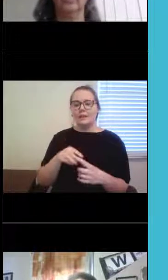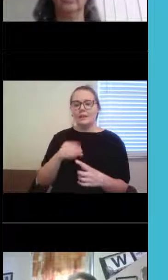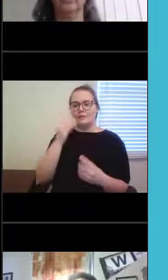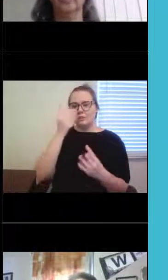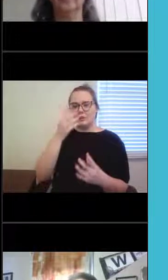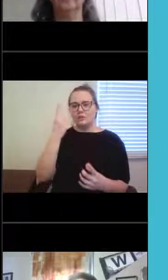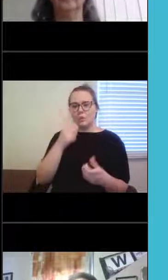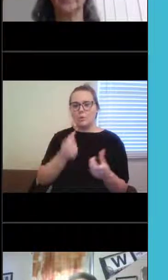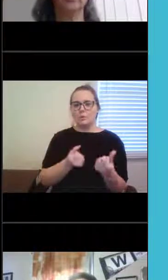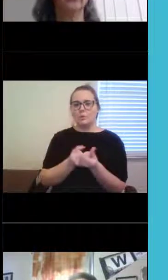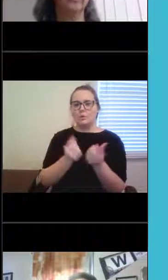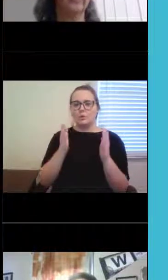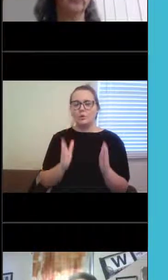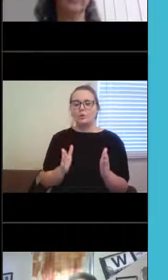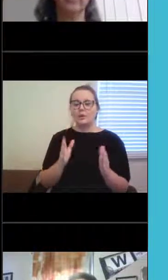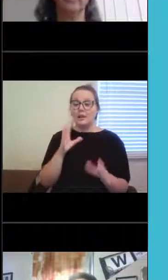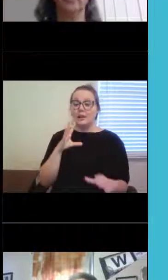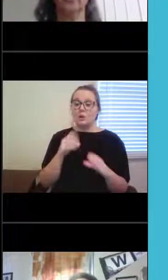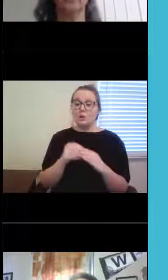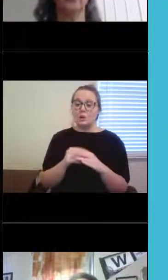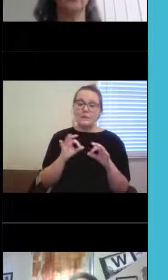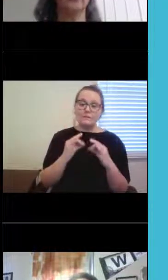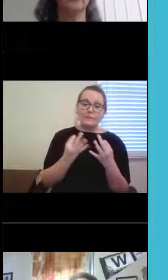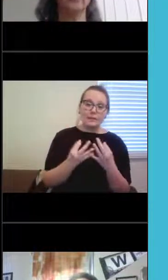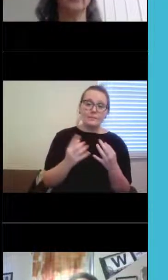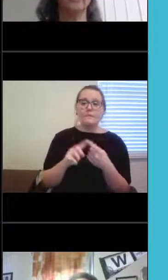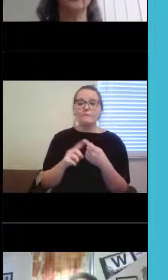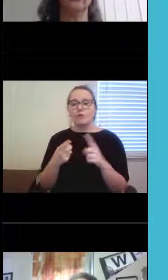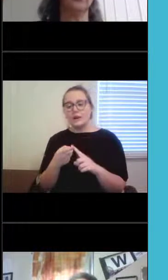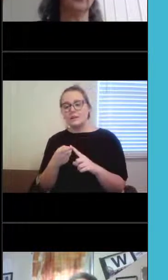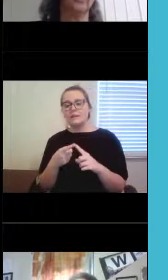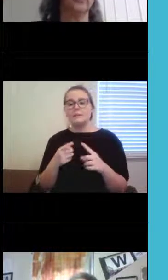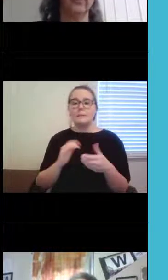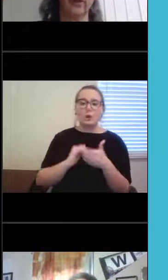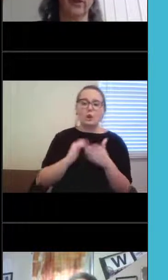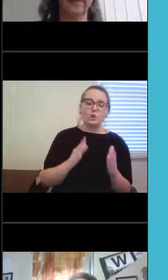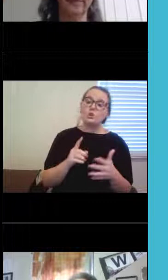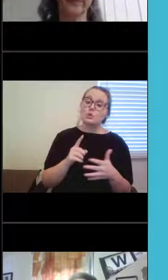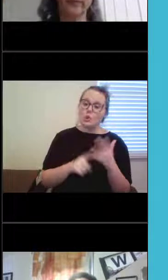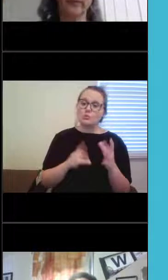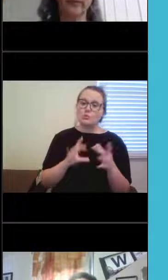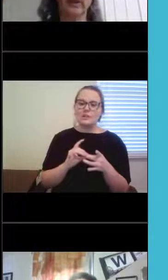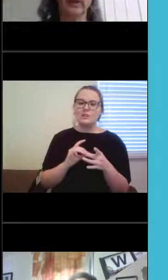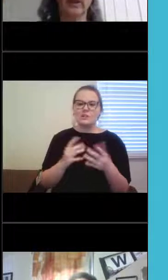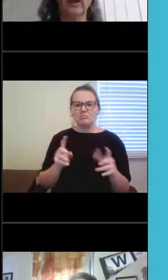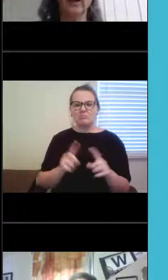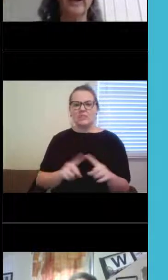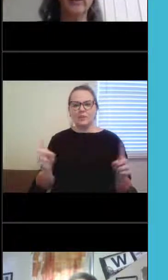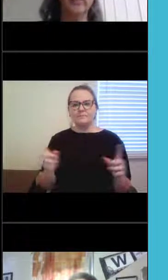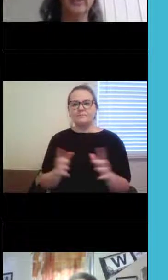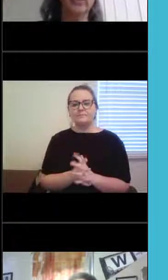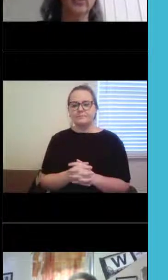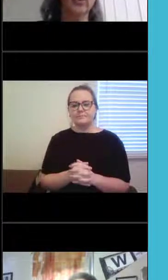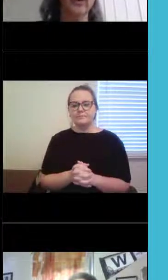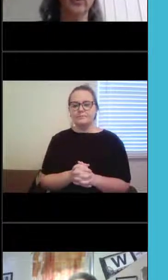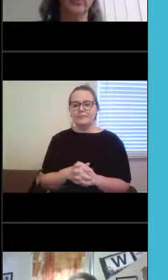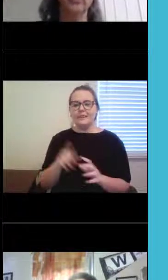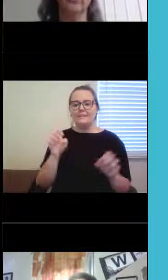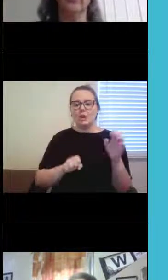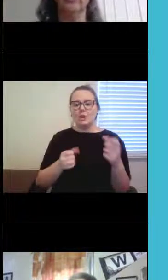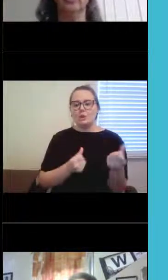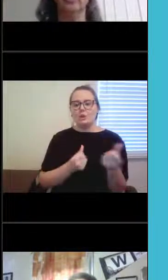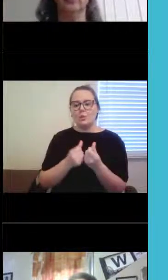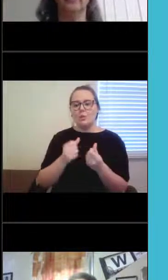supporters, including family, friends, and partners, where those relationships are quite different. Evaluating support